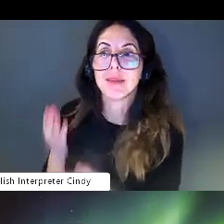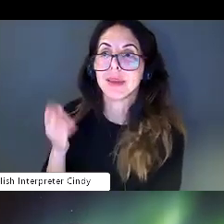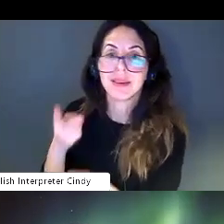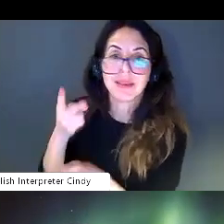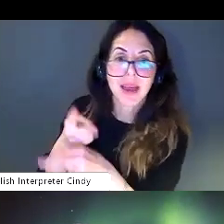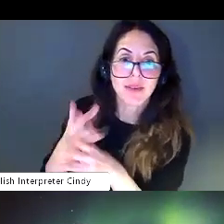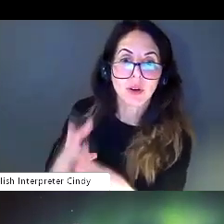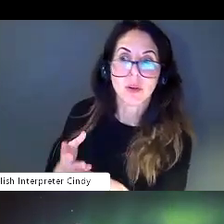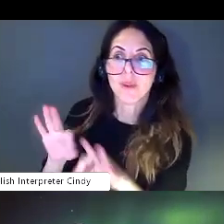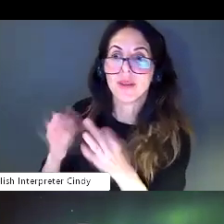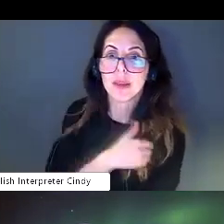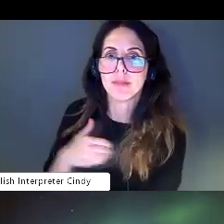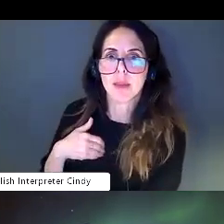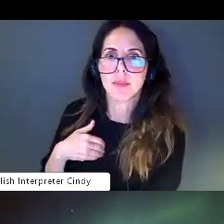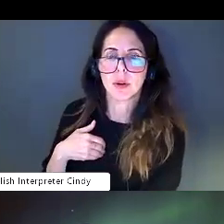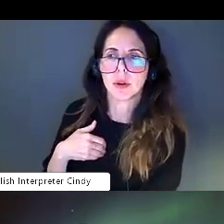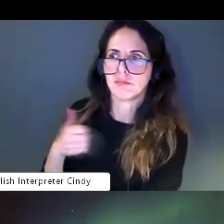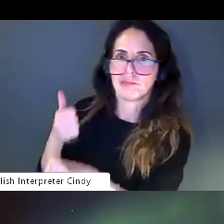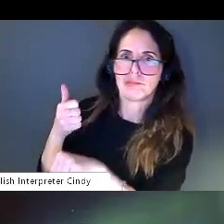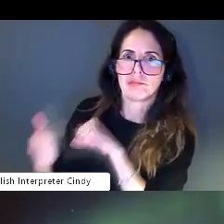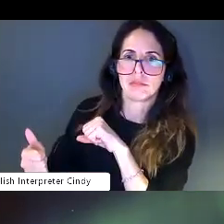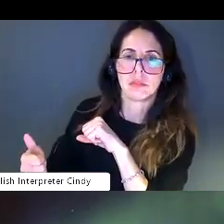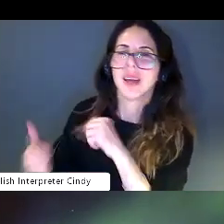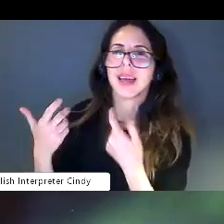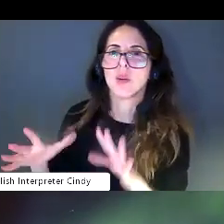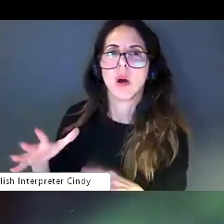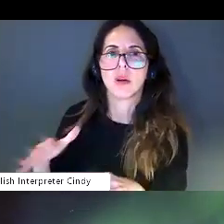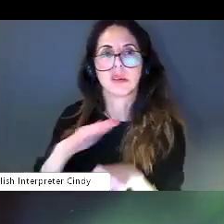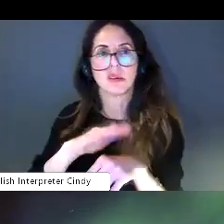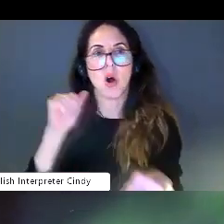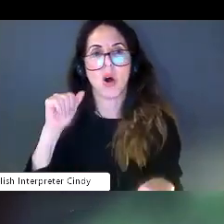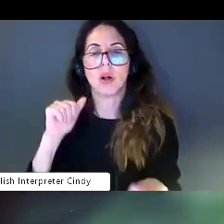common perpetrator, and not wanting to include outside community